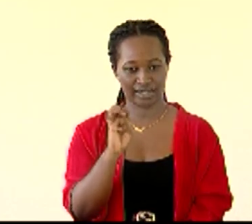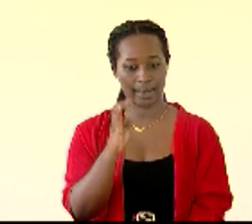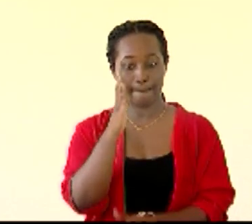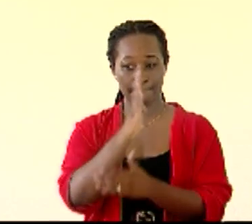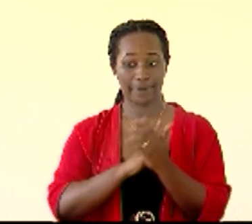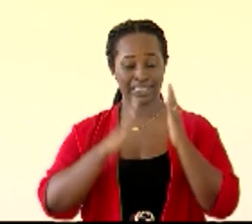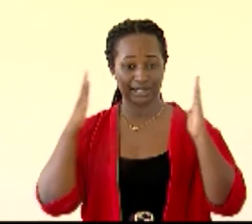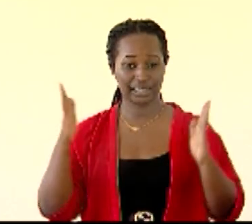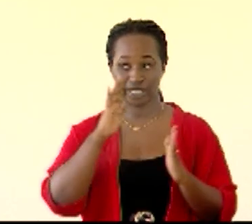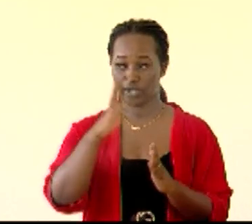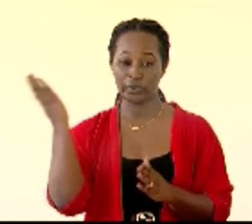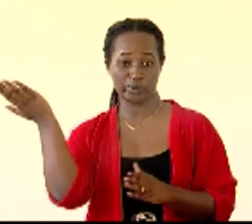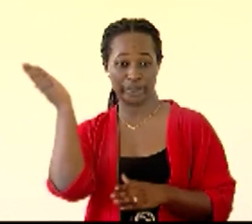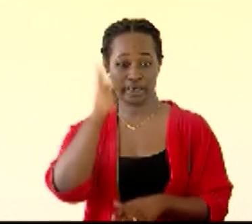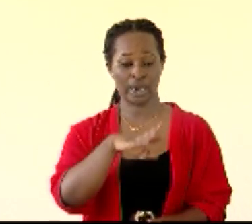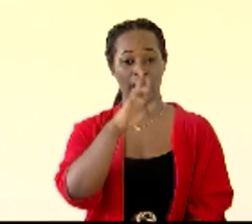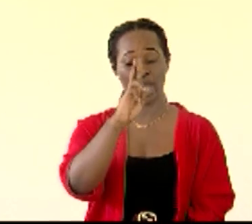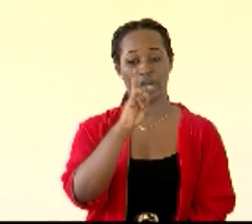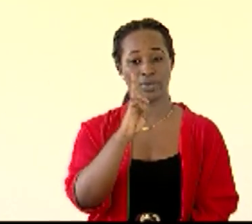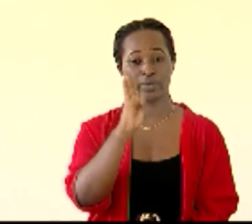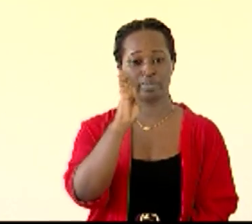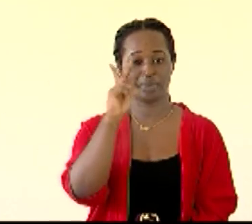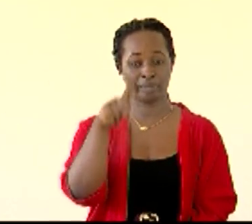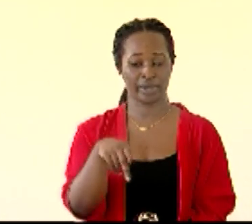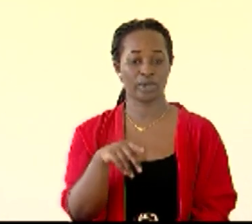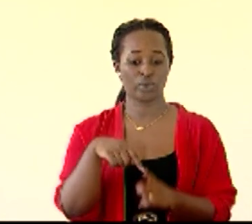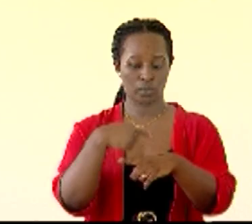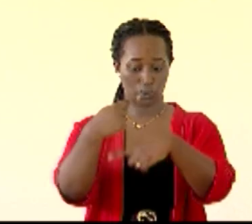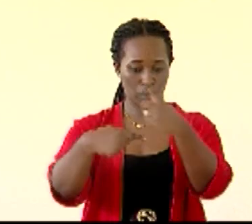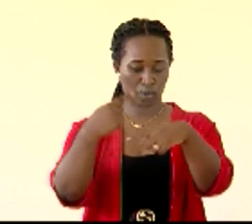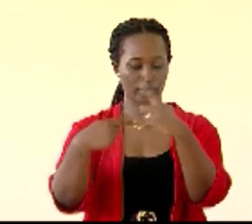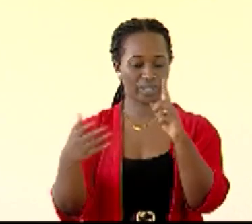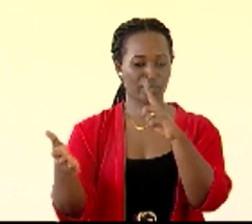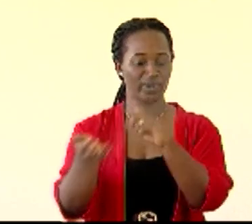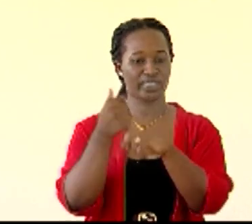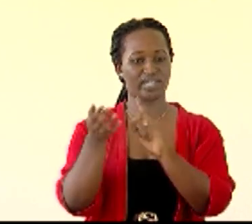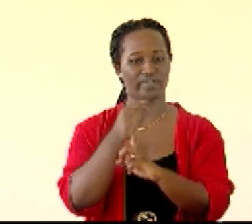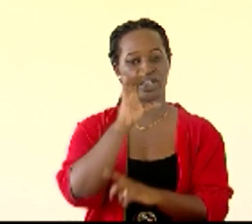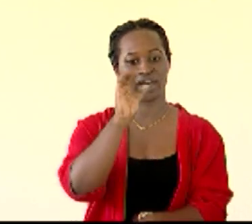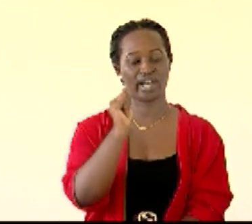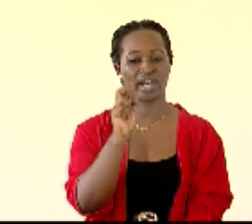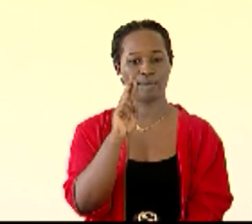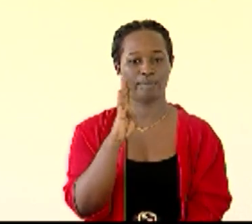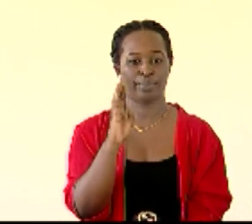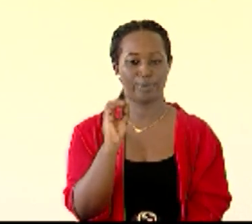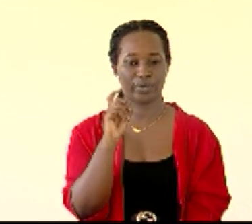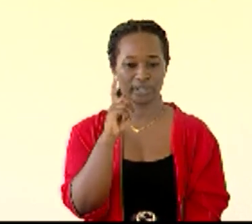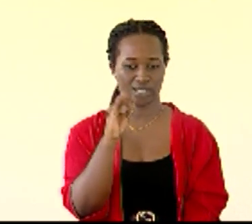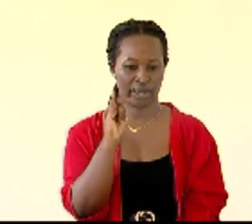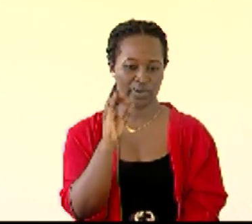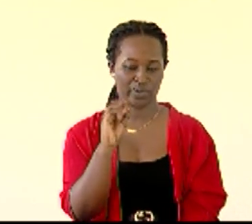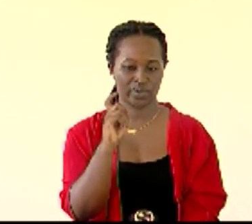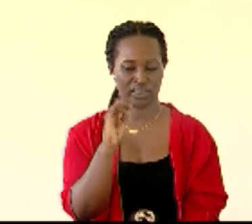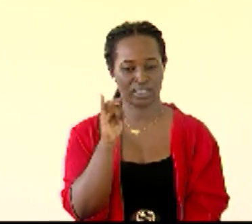used to bring back RUBP to be able to continue receiving carbon dioxide, because it is a cyclic